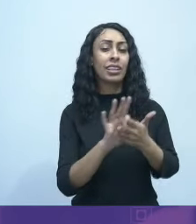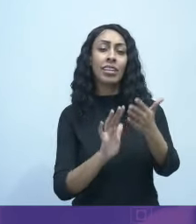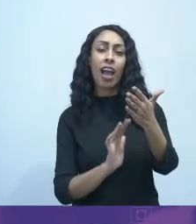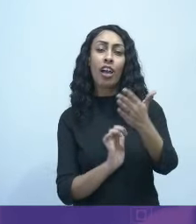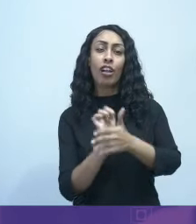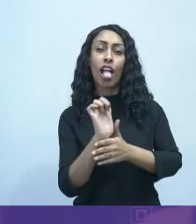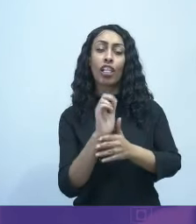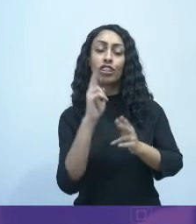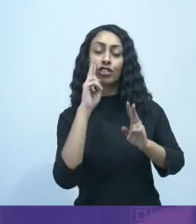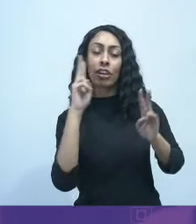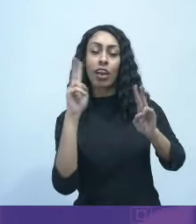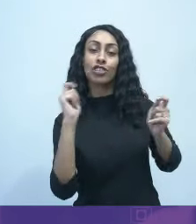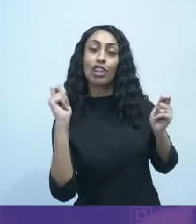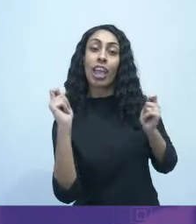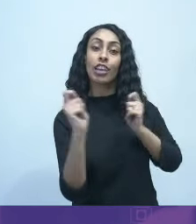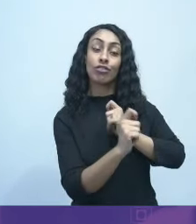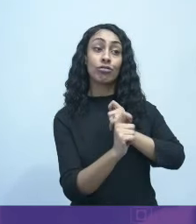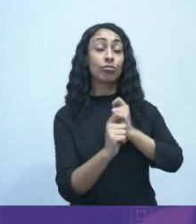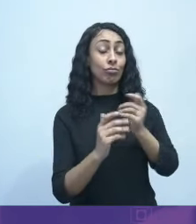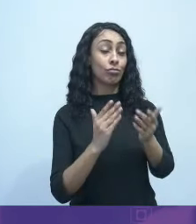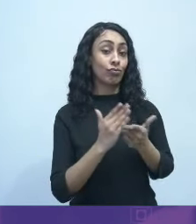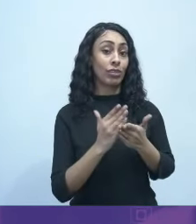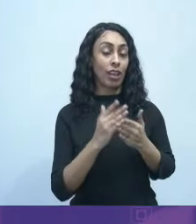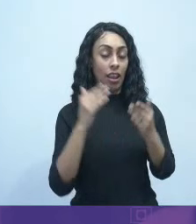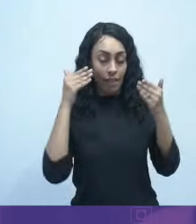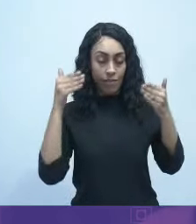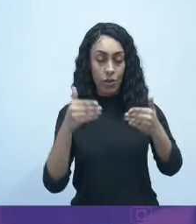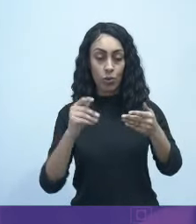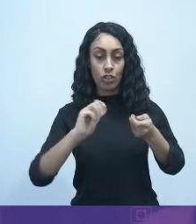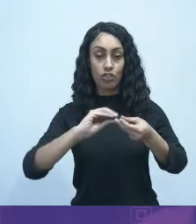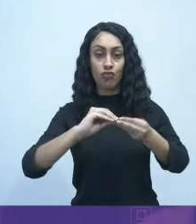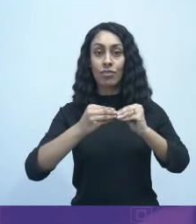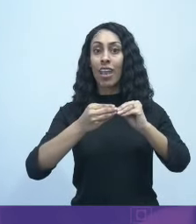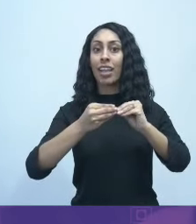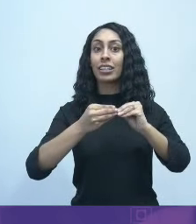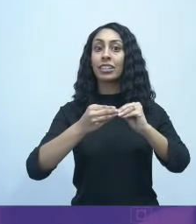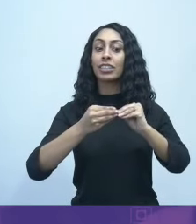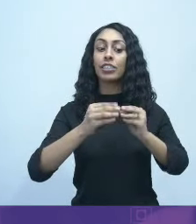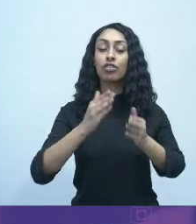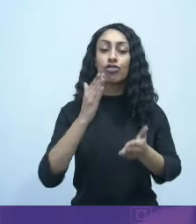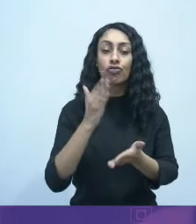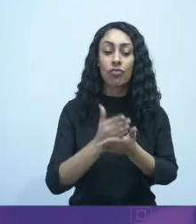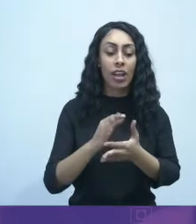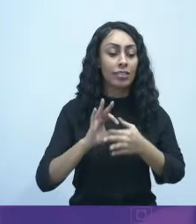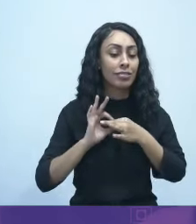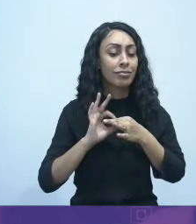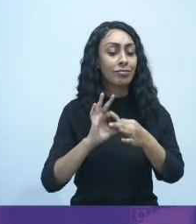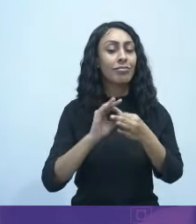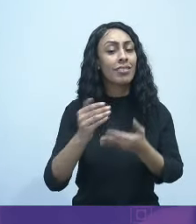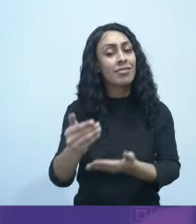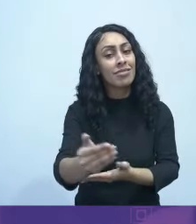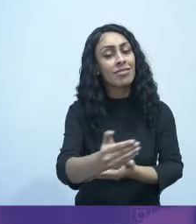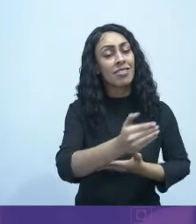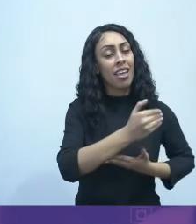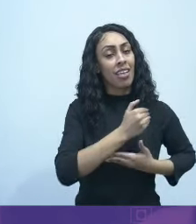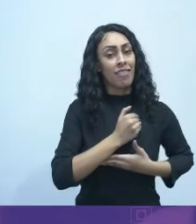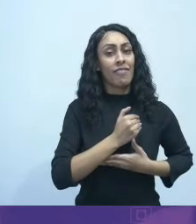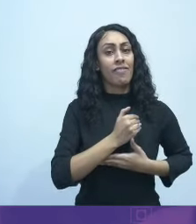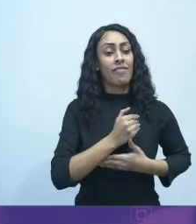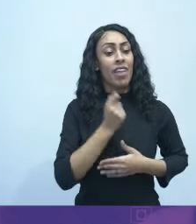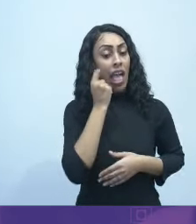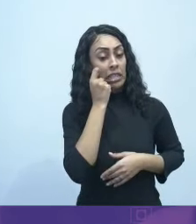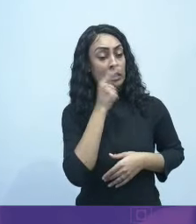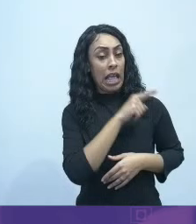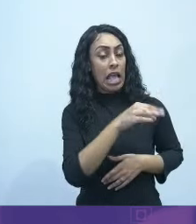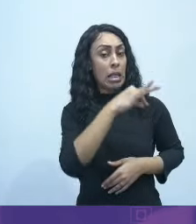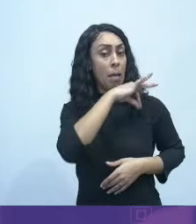Mark? Yes, it does. We've really focused on creating a culture of trust and of safety and of people understanding the